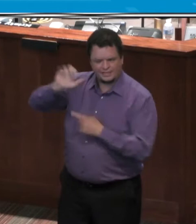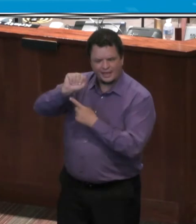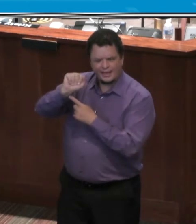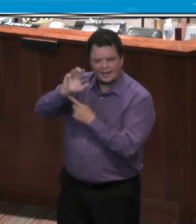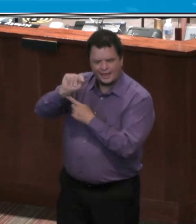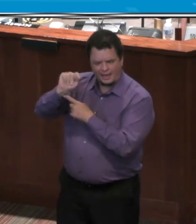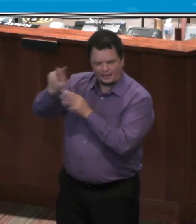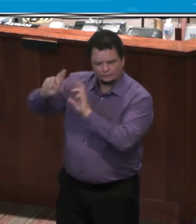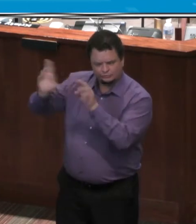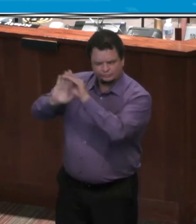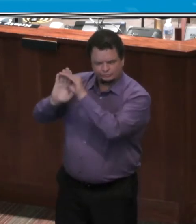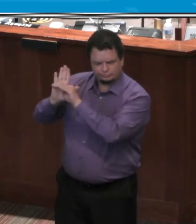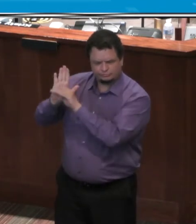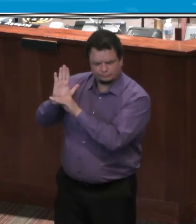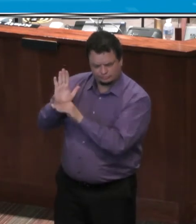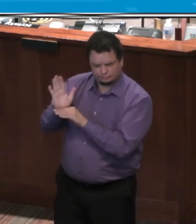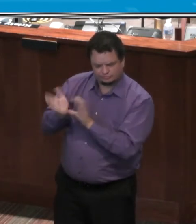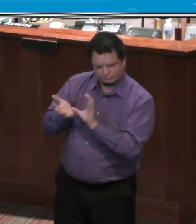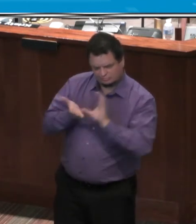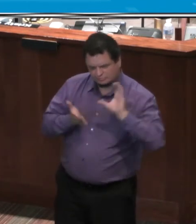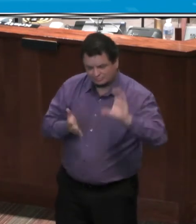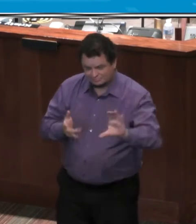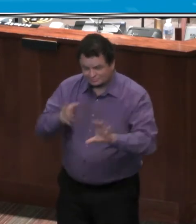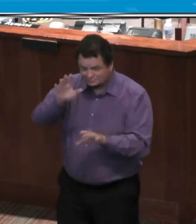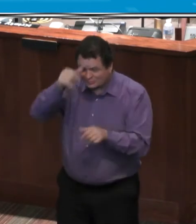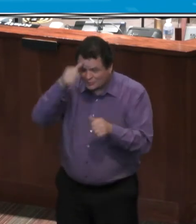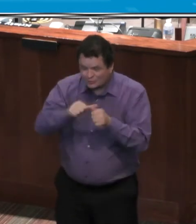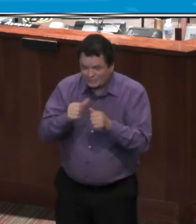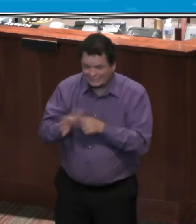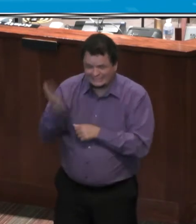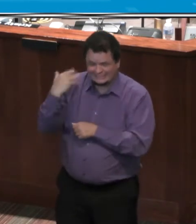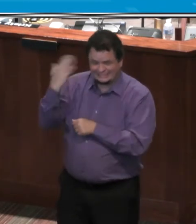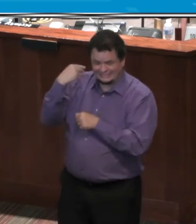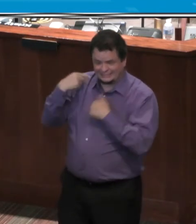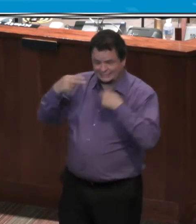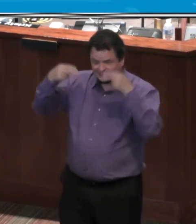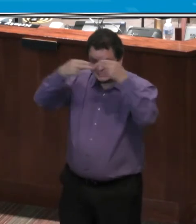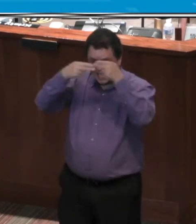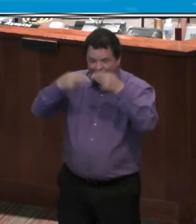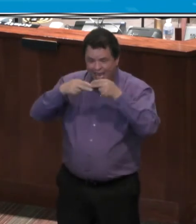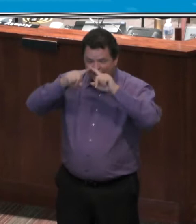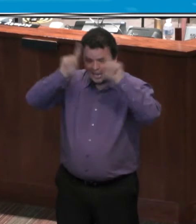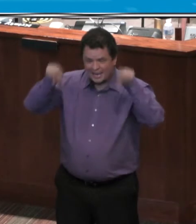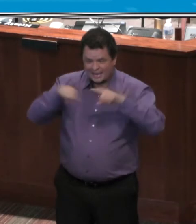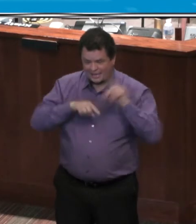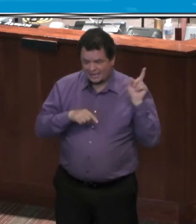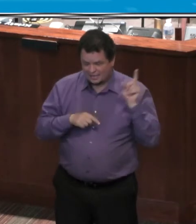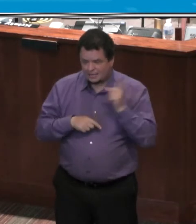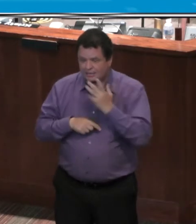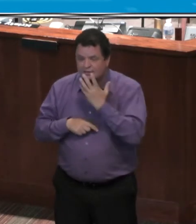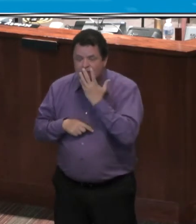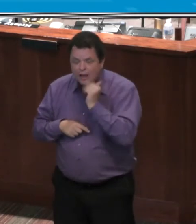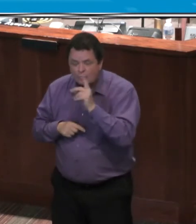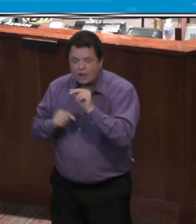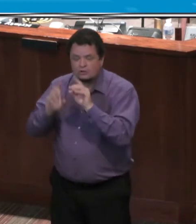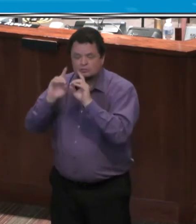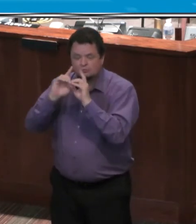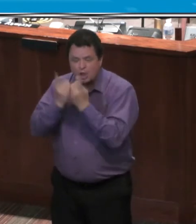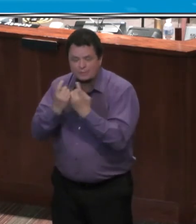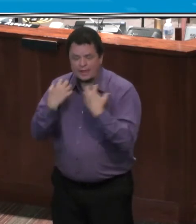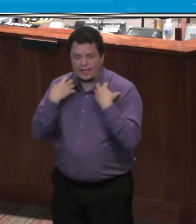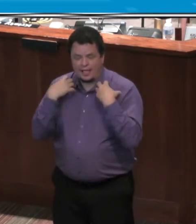slide, there was $652,970 that came from Colorado Department of Public Health and Environment, as well